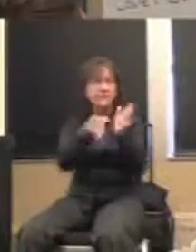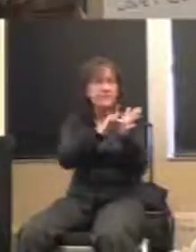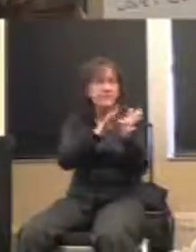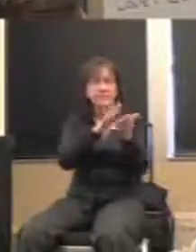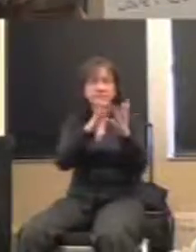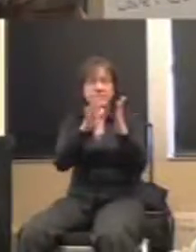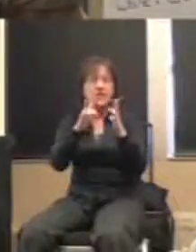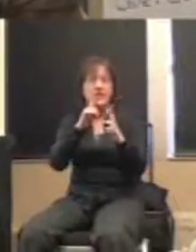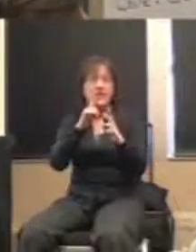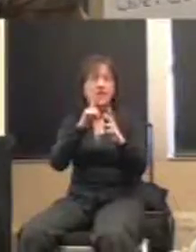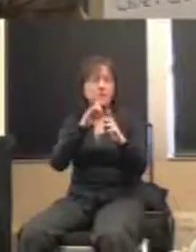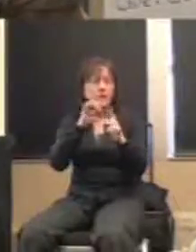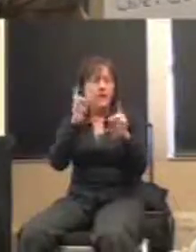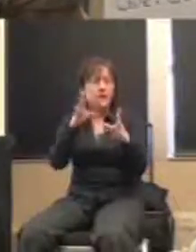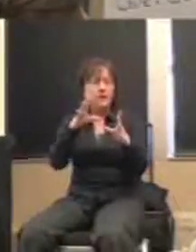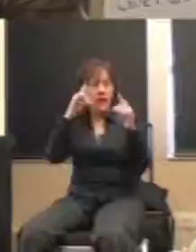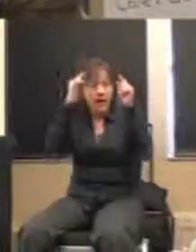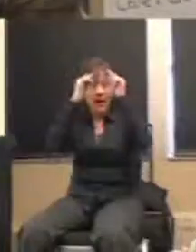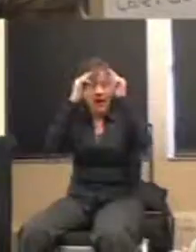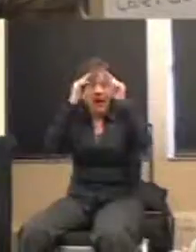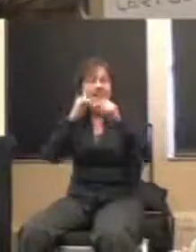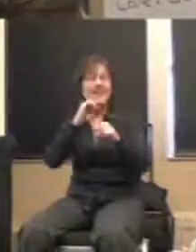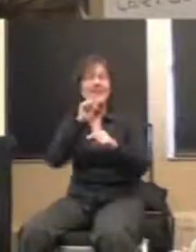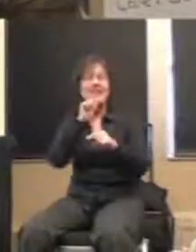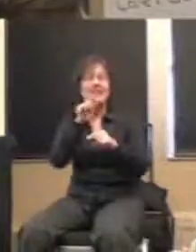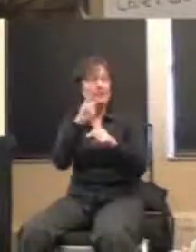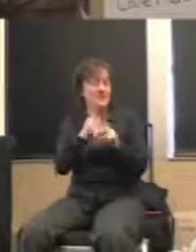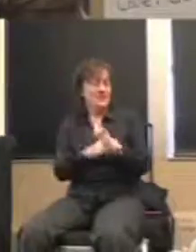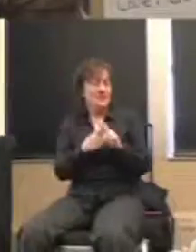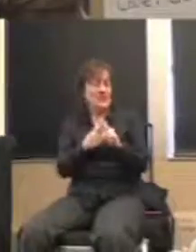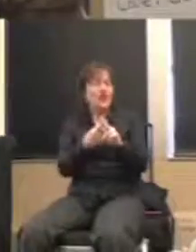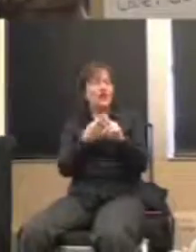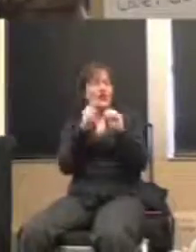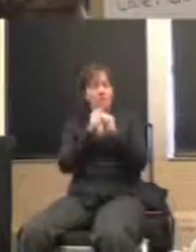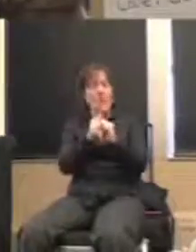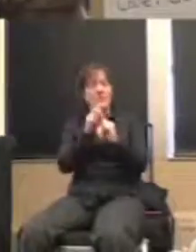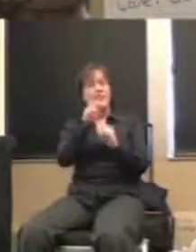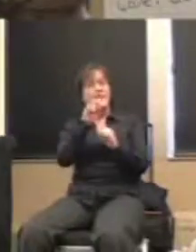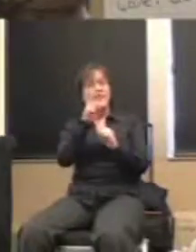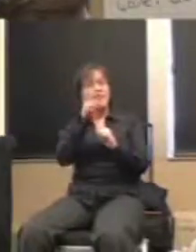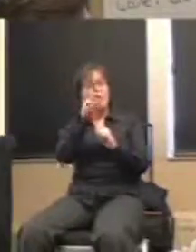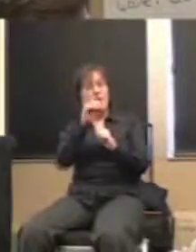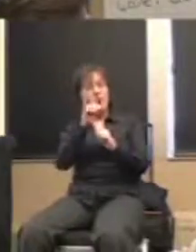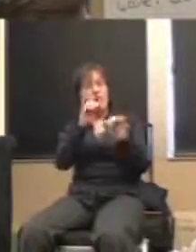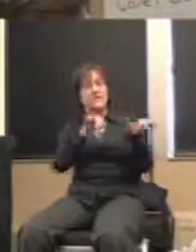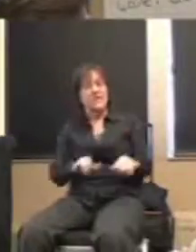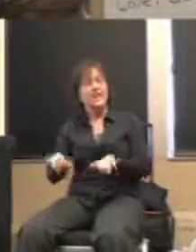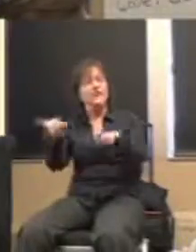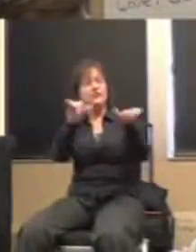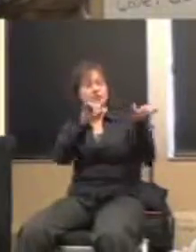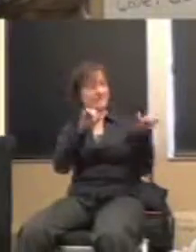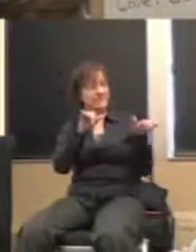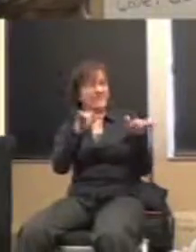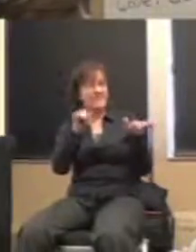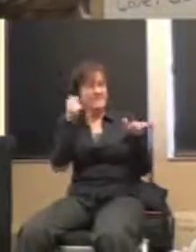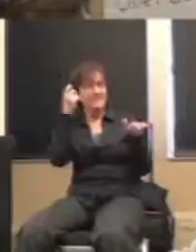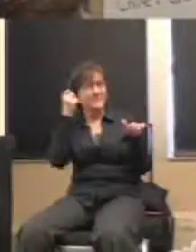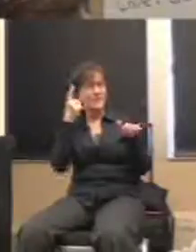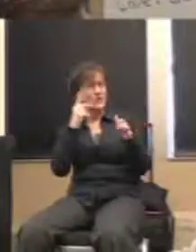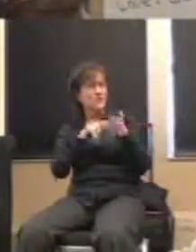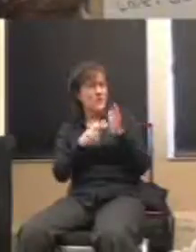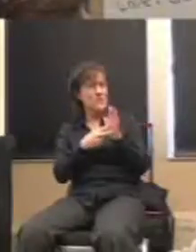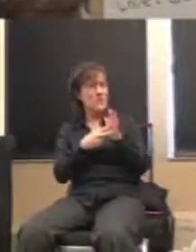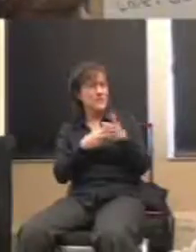headache of your life if you don't just start out with your Velcro standardized. Do you know what I mean when I say